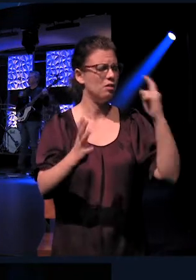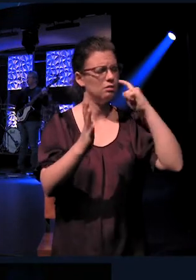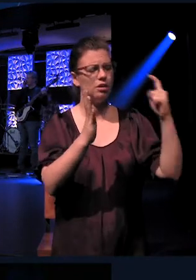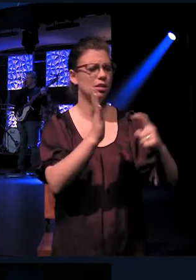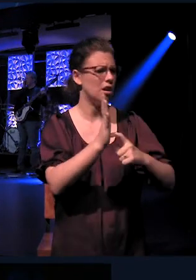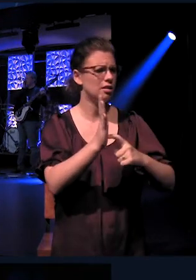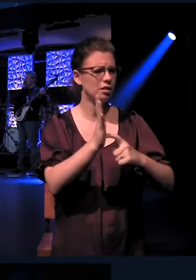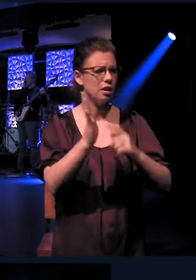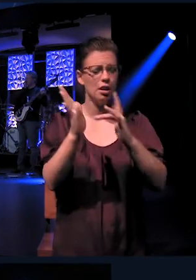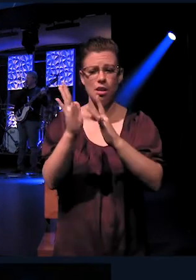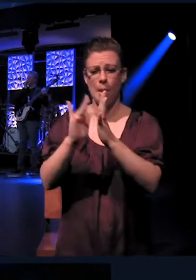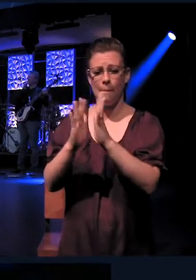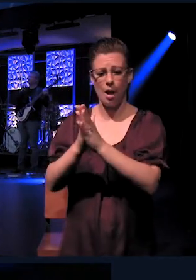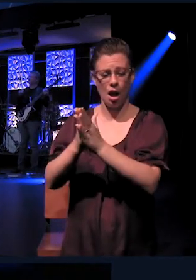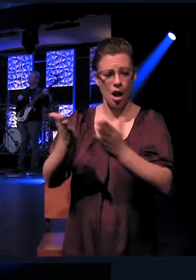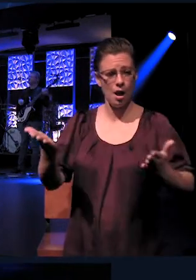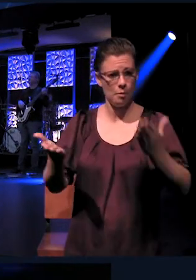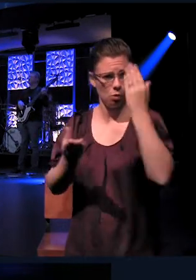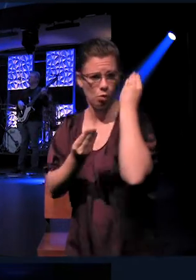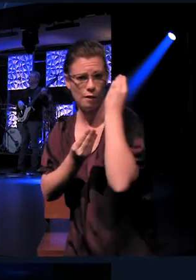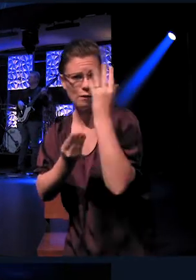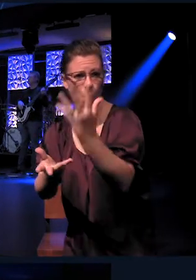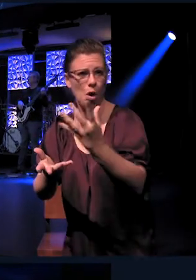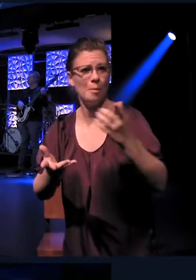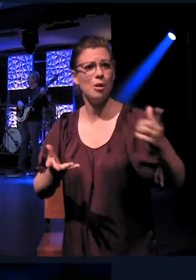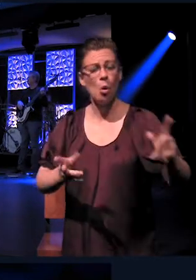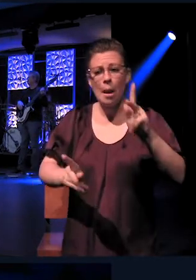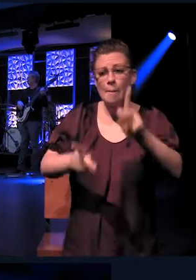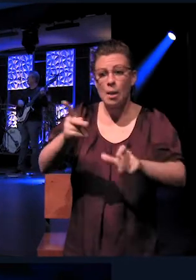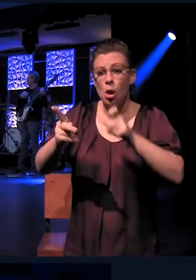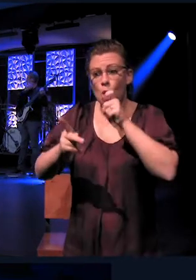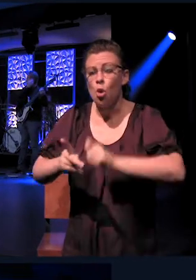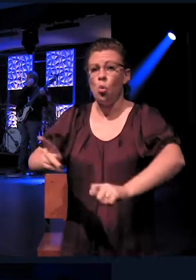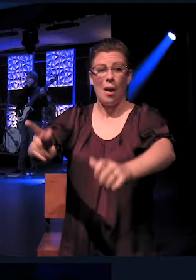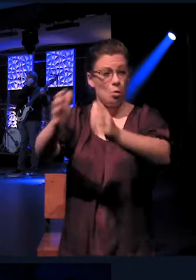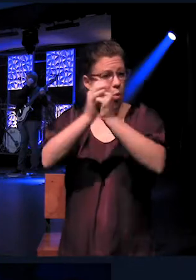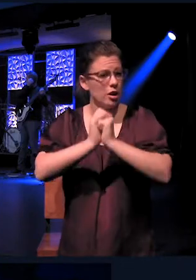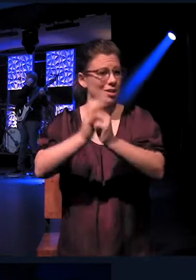The Bible says he inhabits the praises of his people.